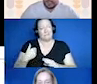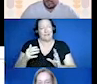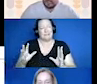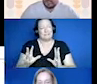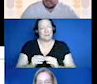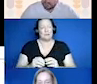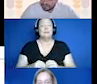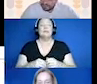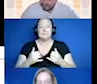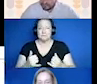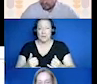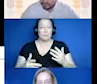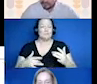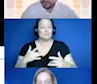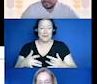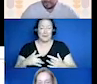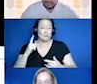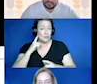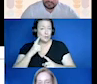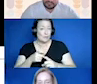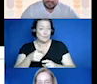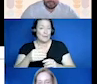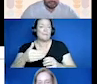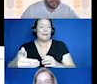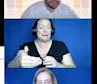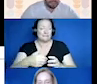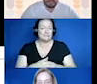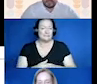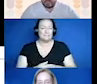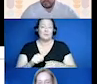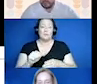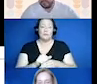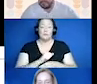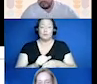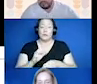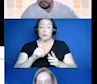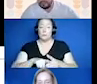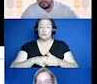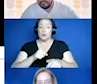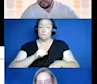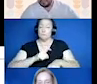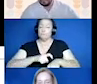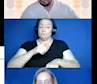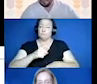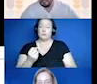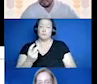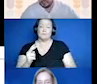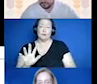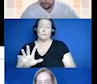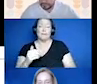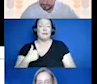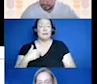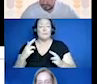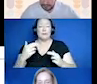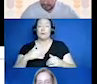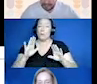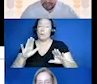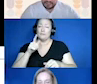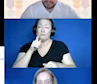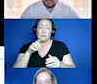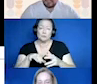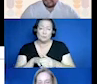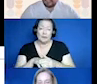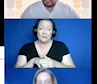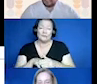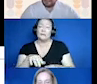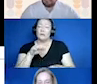That is why we're so excited to hear from them next. The training will start promptly at 12:45, so we hope you have a wonderful lunch break. And